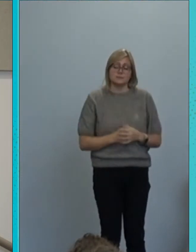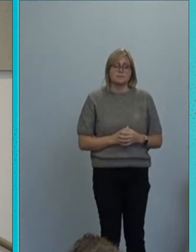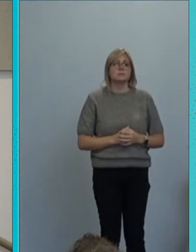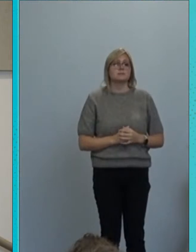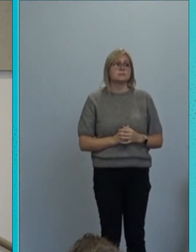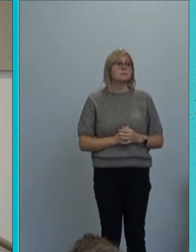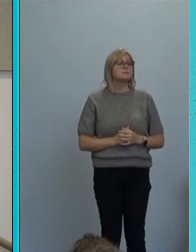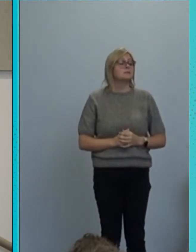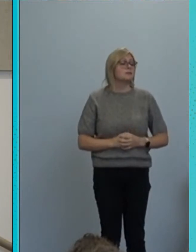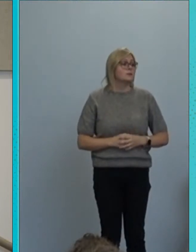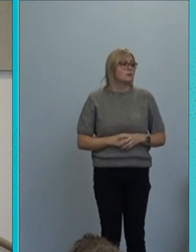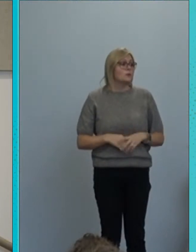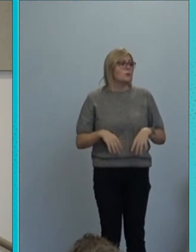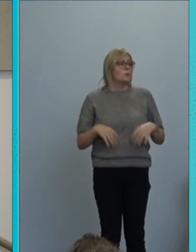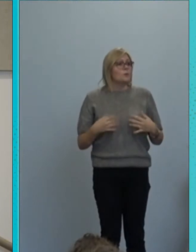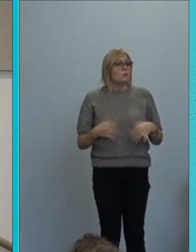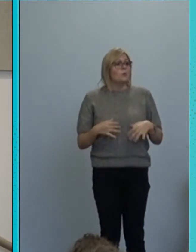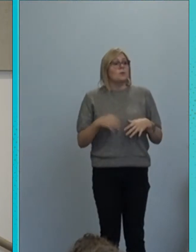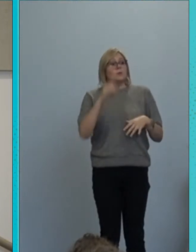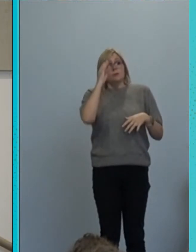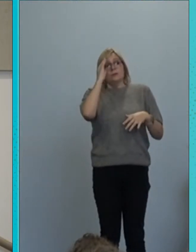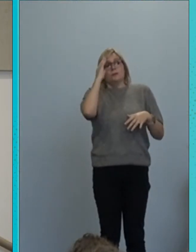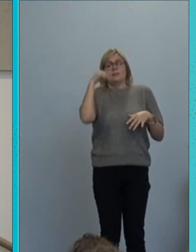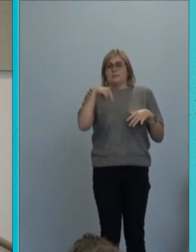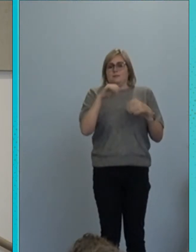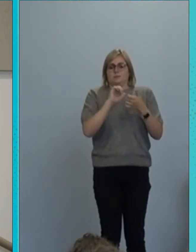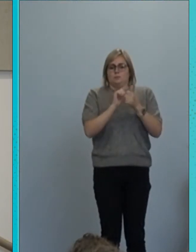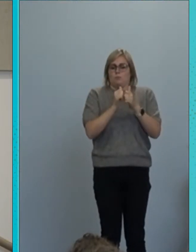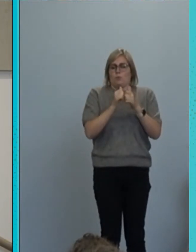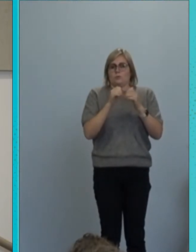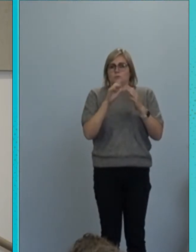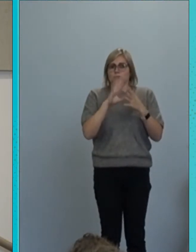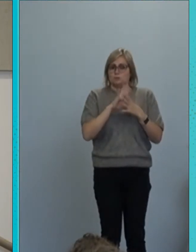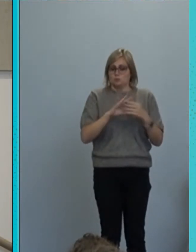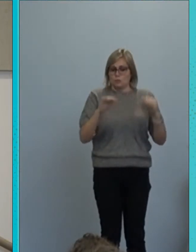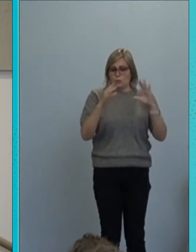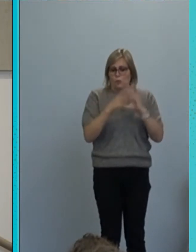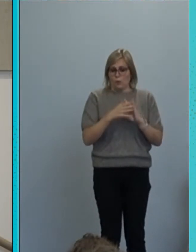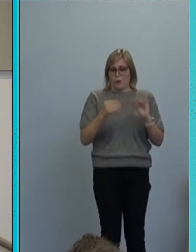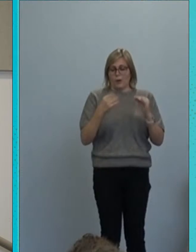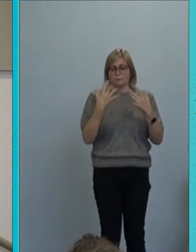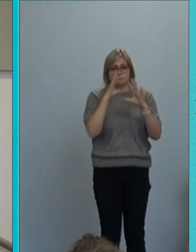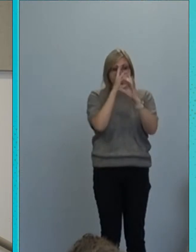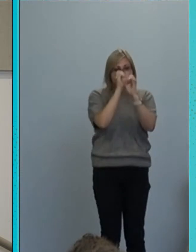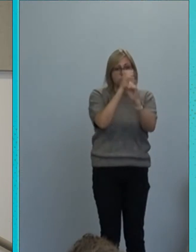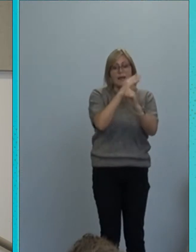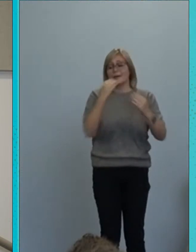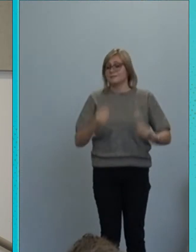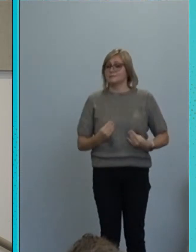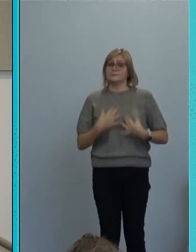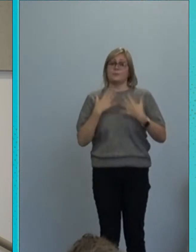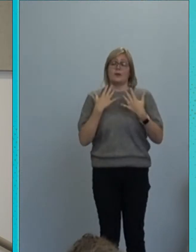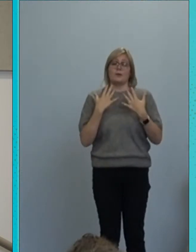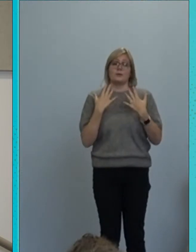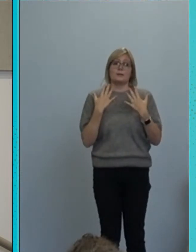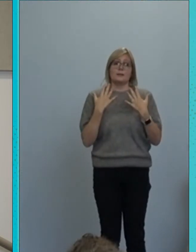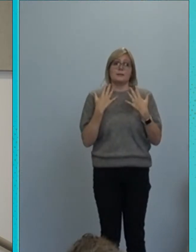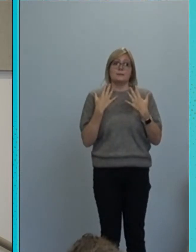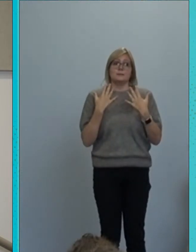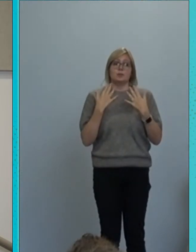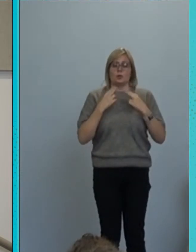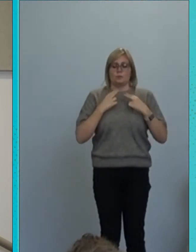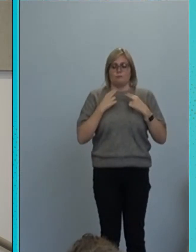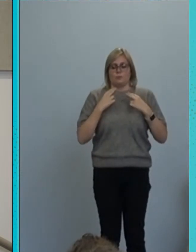A riveting sports story, and most importantly, an inspiring